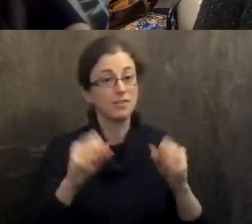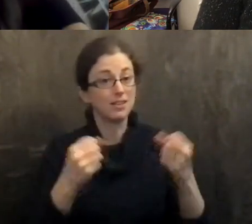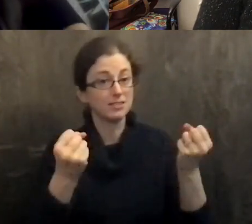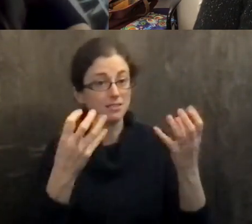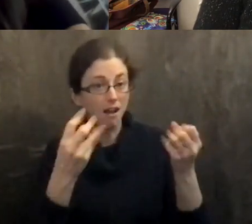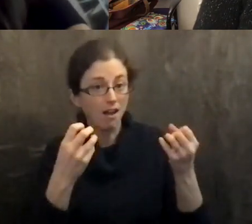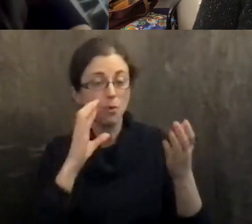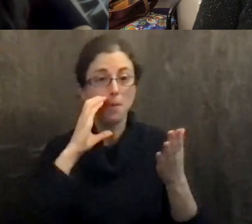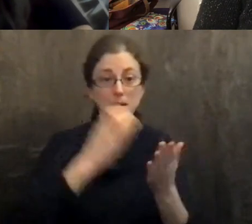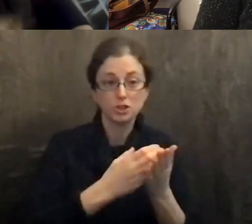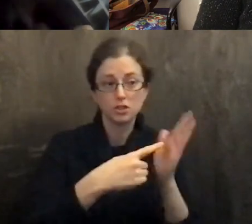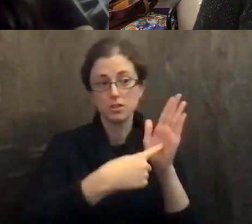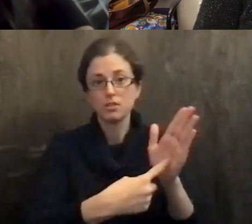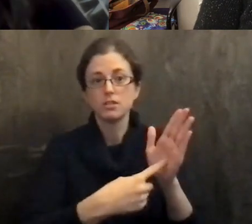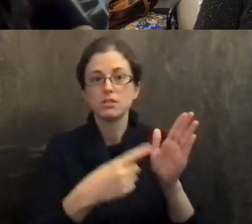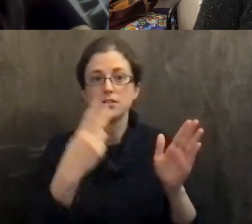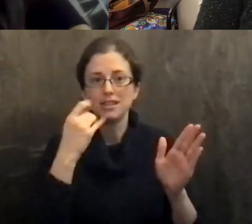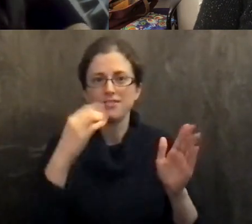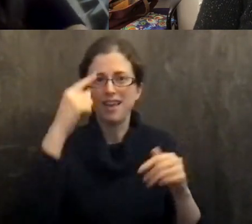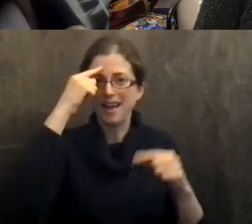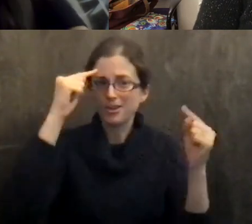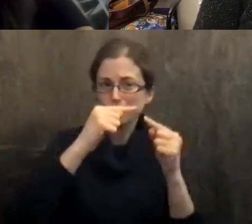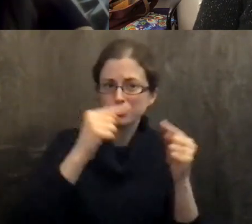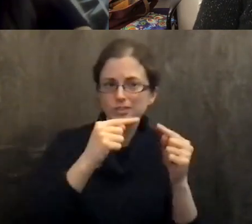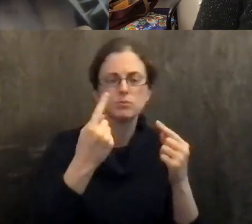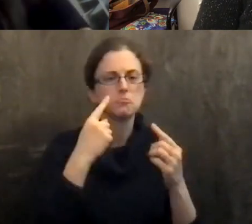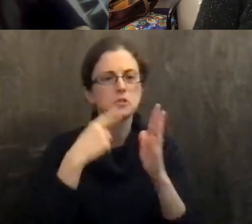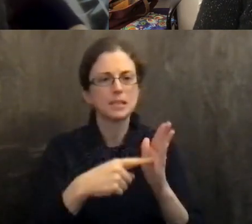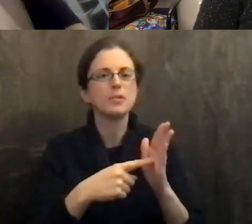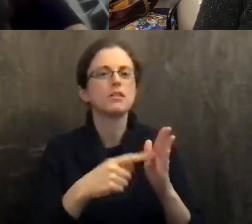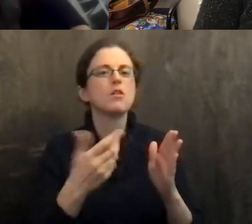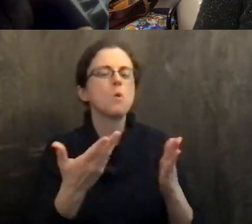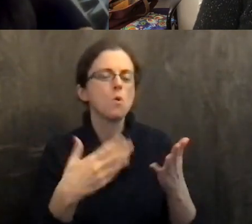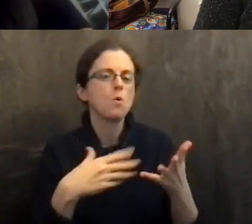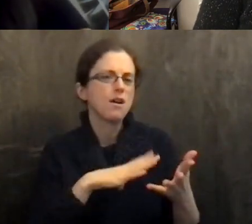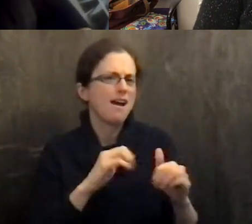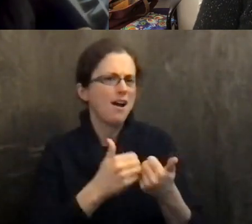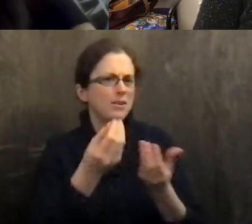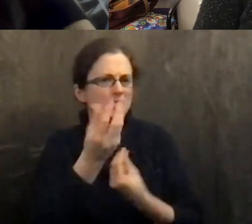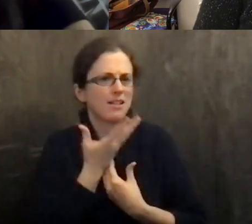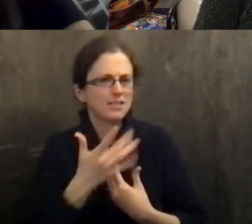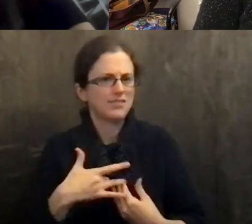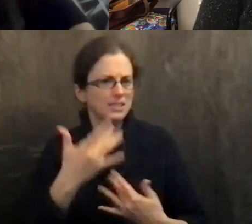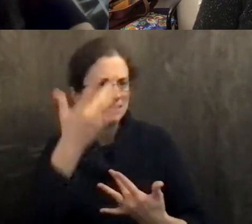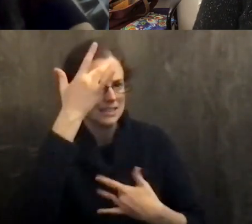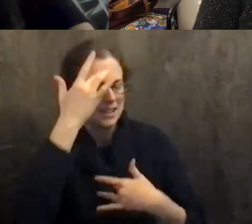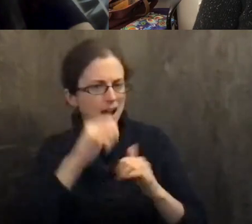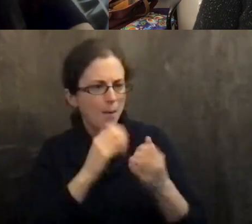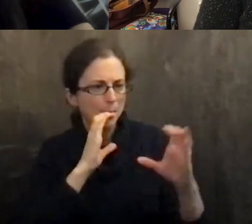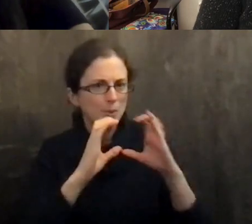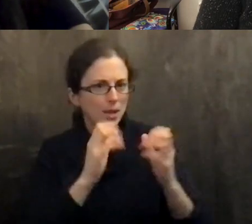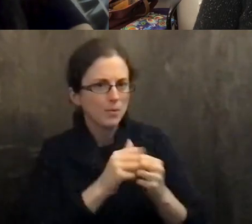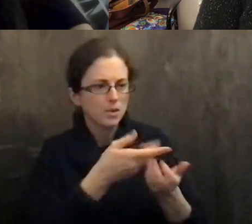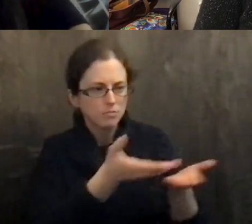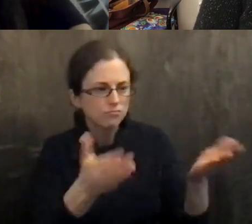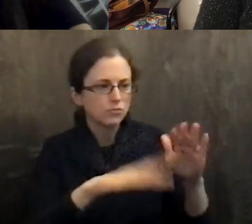picture communication, so that we can give them medicine. How can they tell us that they feel sick? These are all things that we can